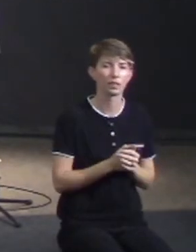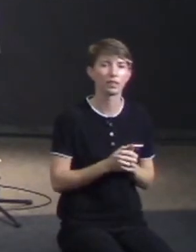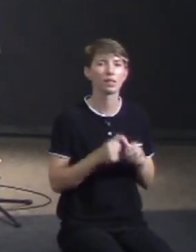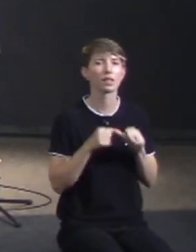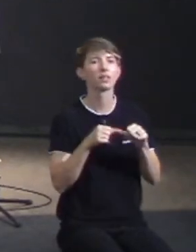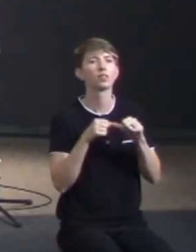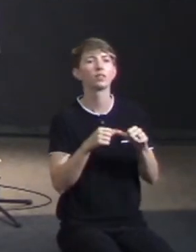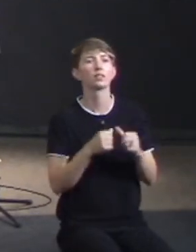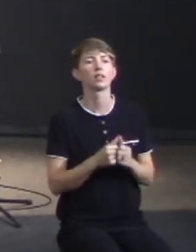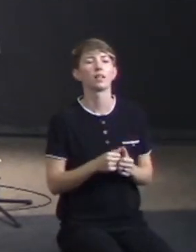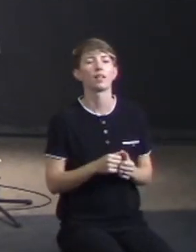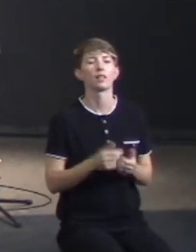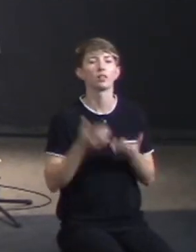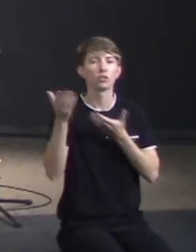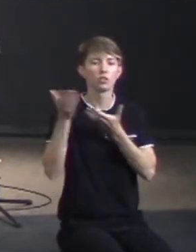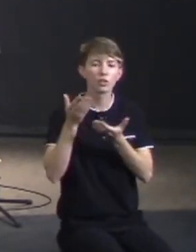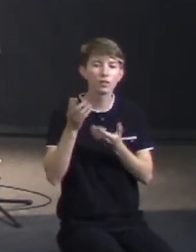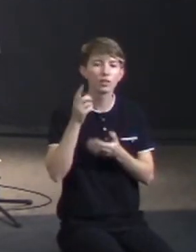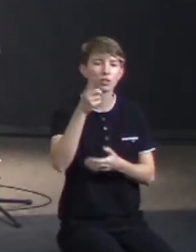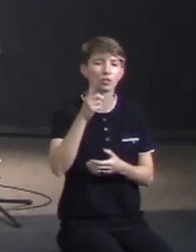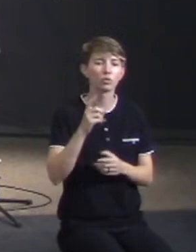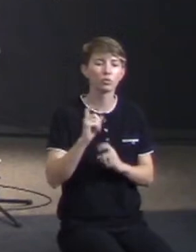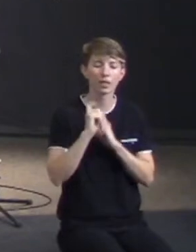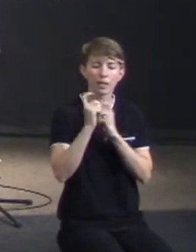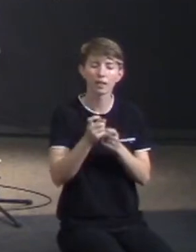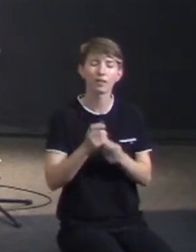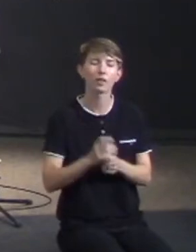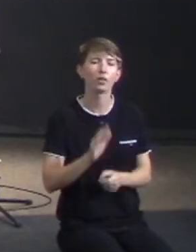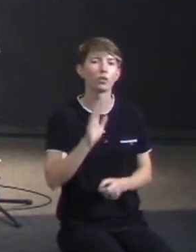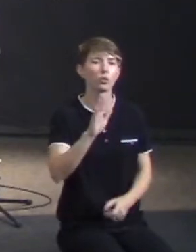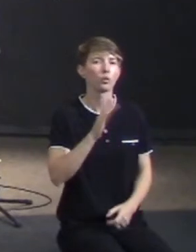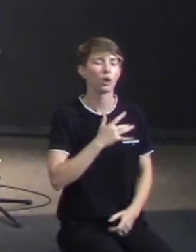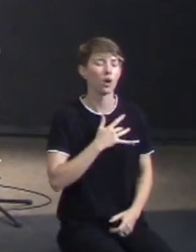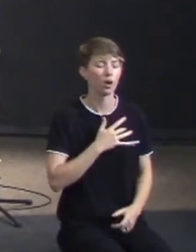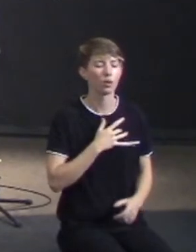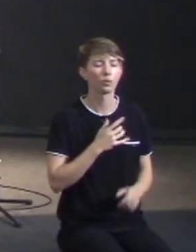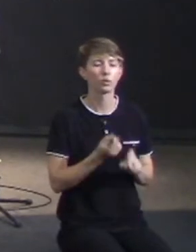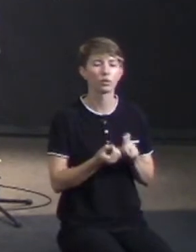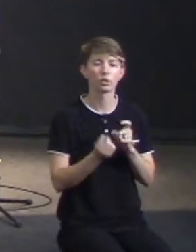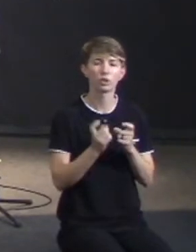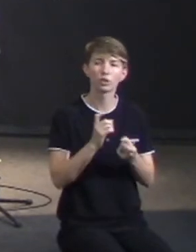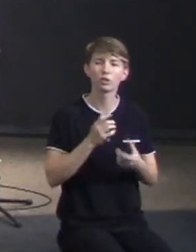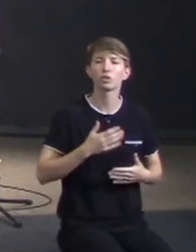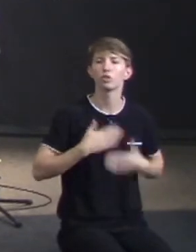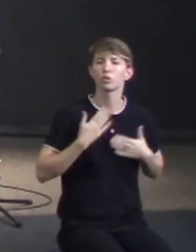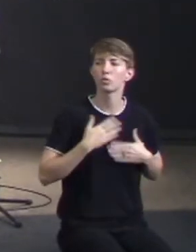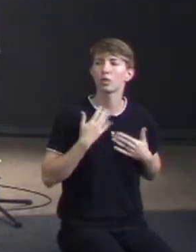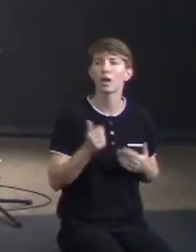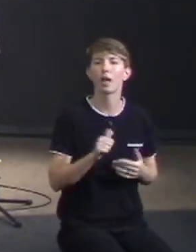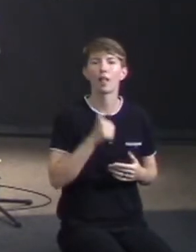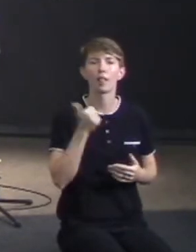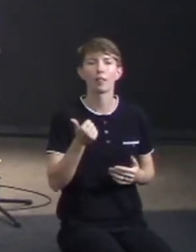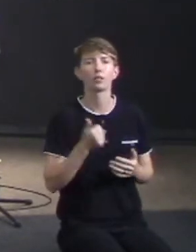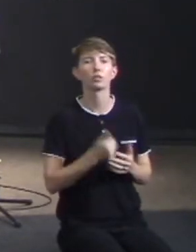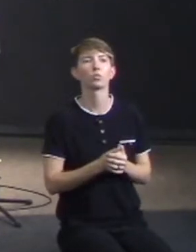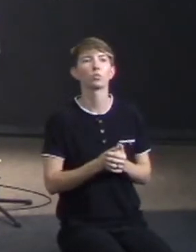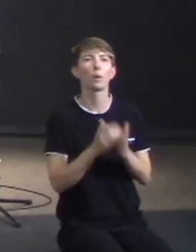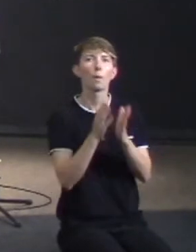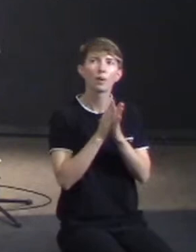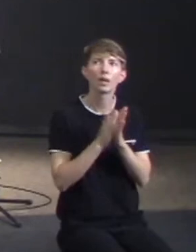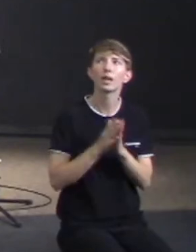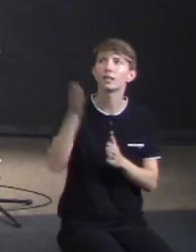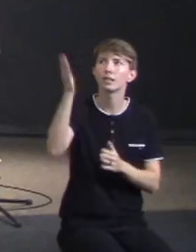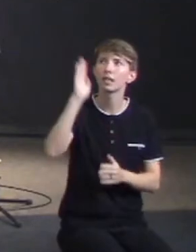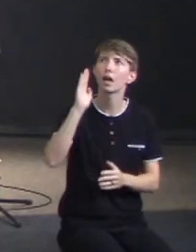of the service that you give, your heart will turn to joy. Others will praise God because of what you